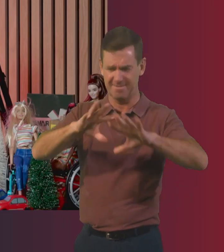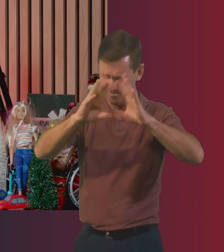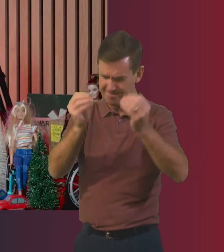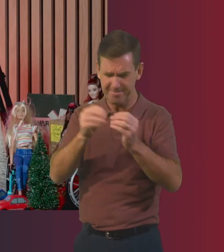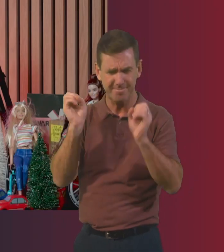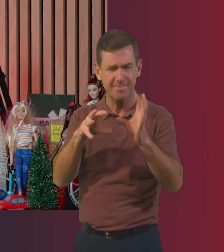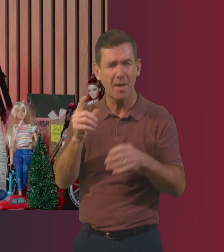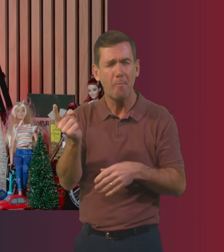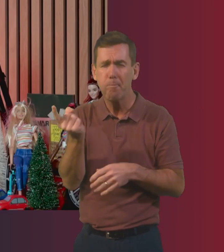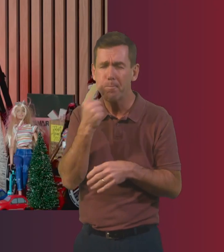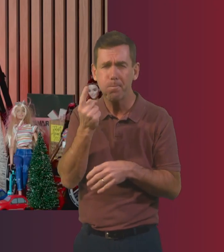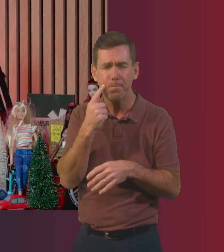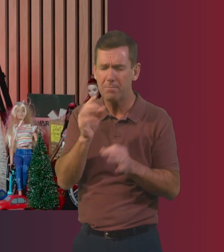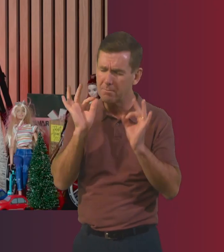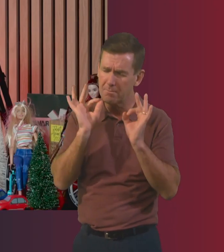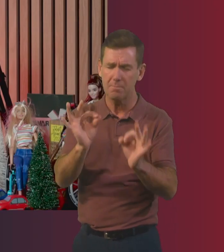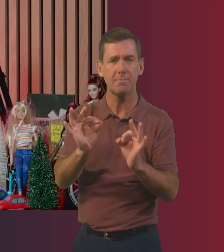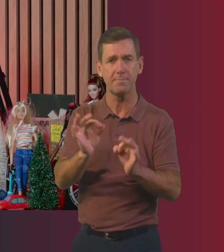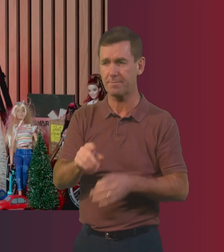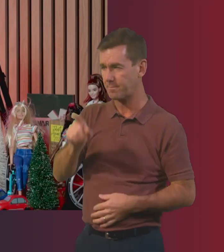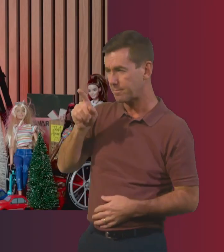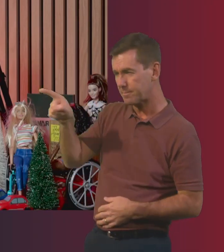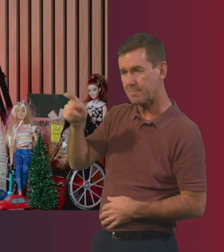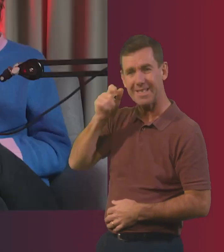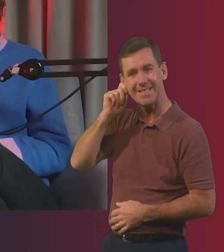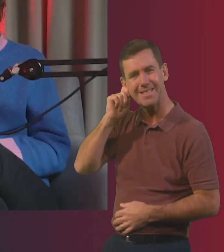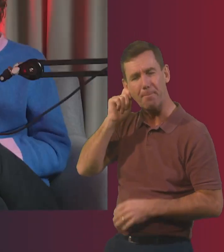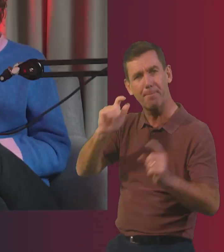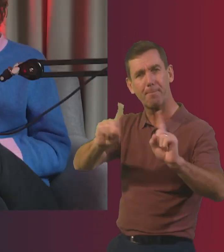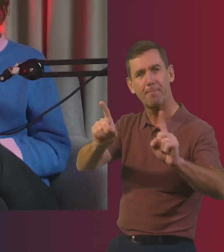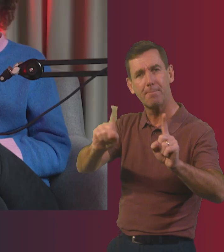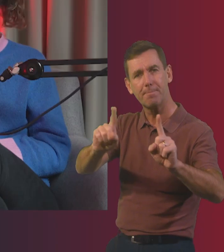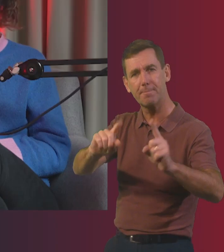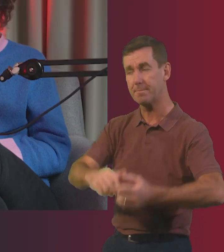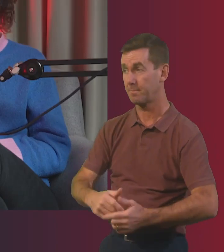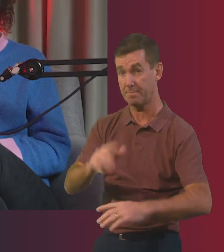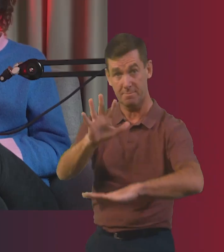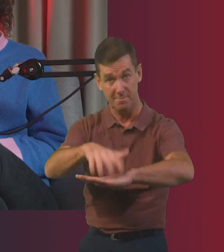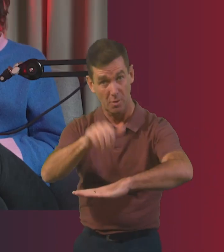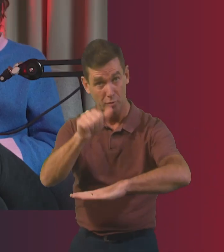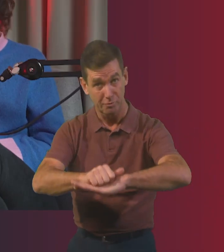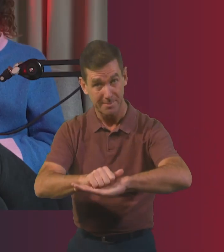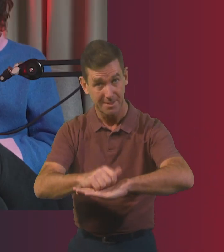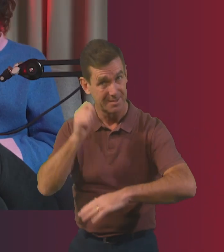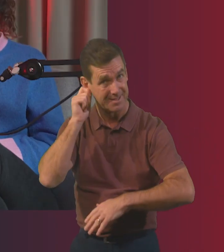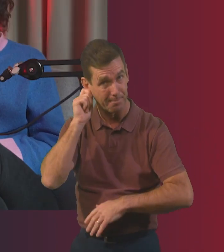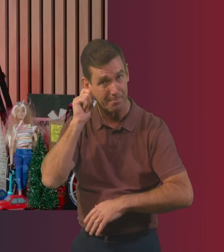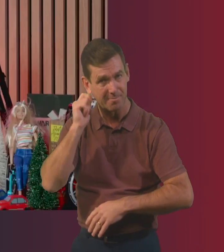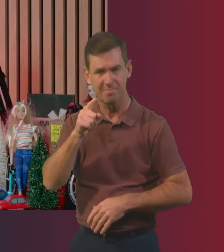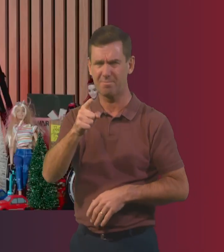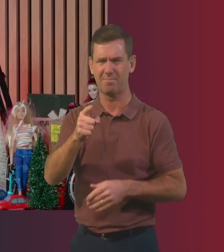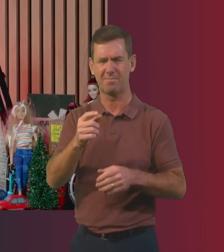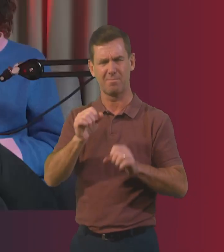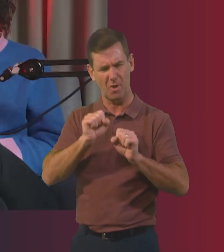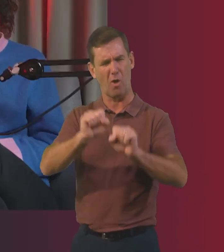really quick, easy recipe. So have you got any top tips? My top tips for Christmas: don't make your own pastry.